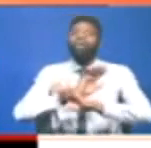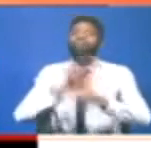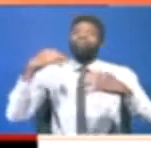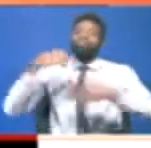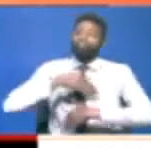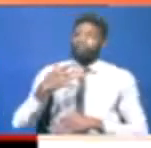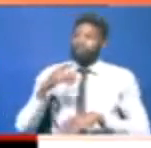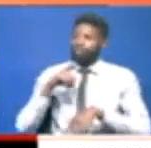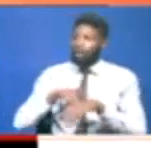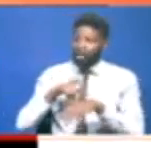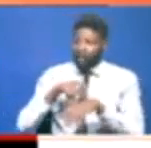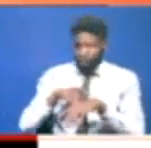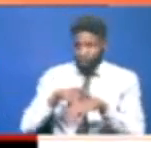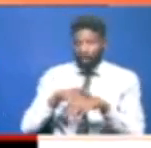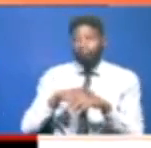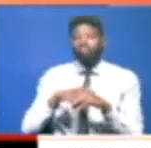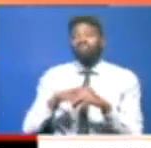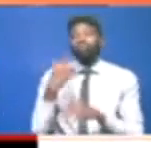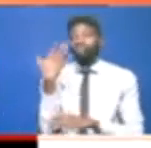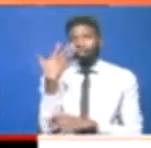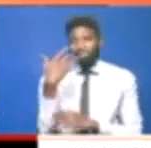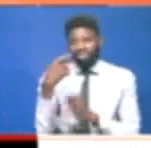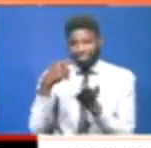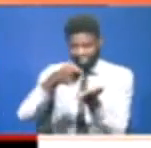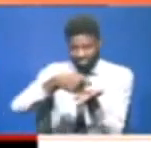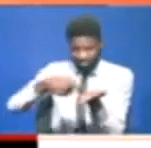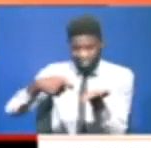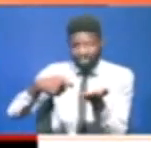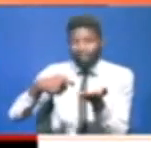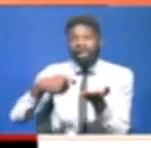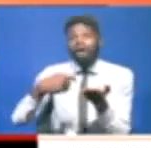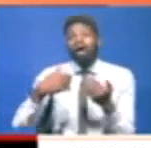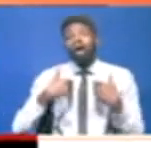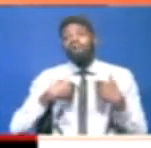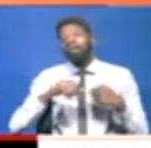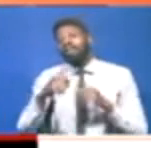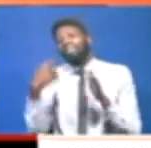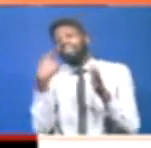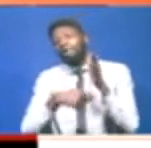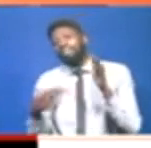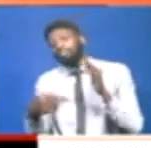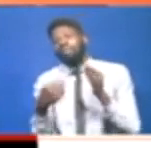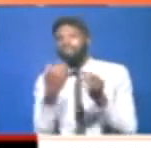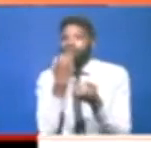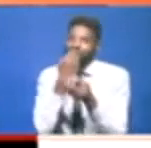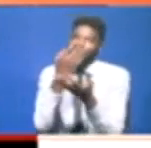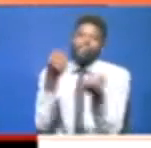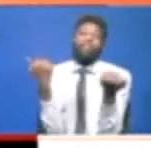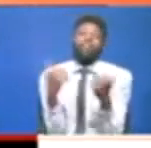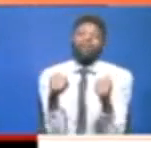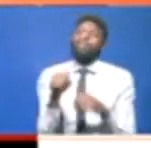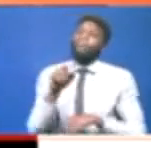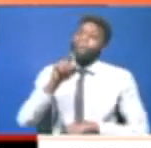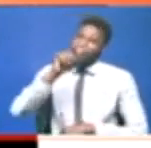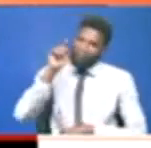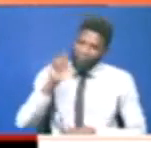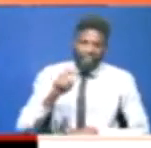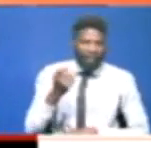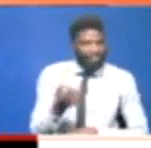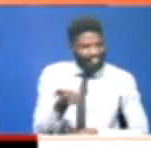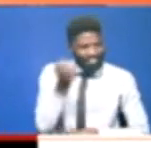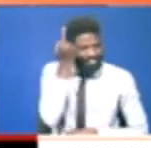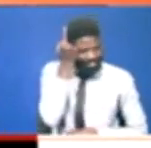document, these are the charges that were not disclosed to you. So it's also very significant that we get to understand the